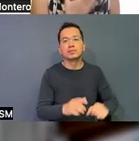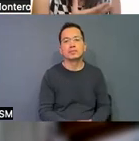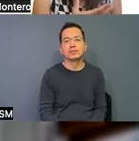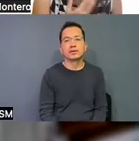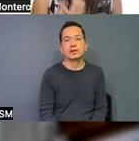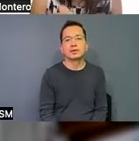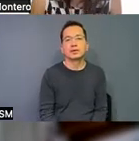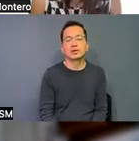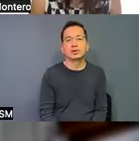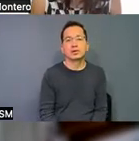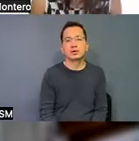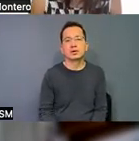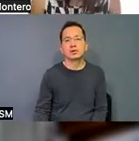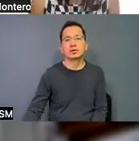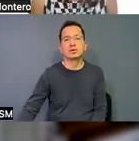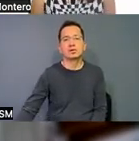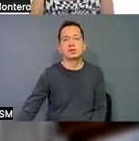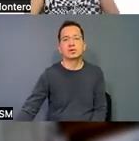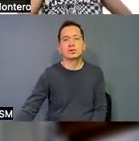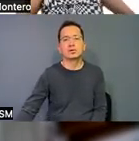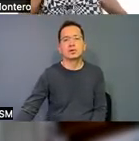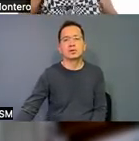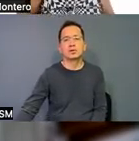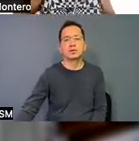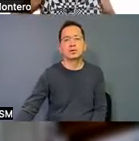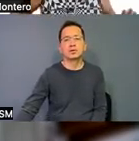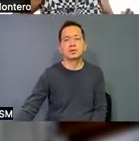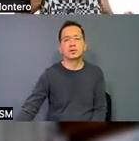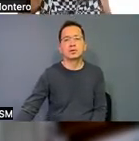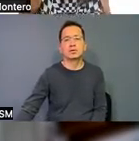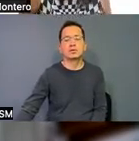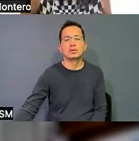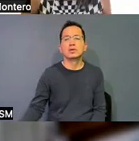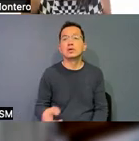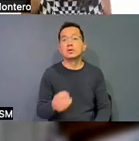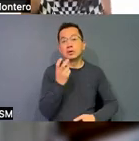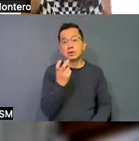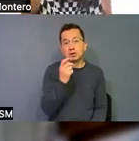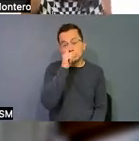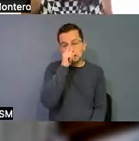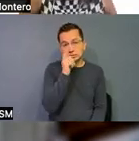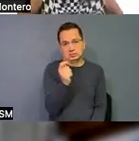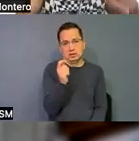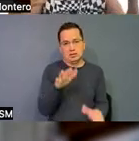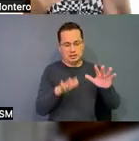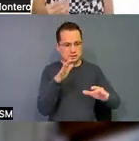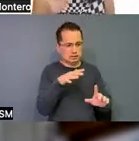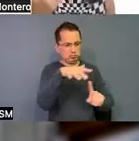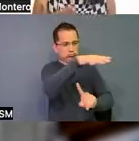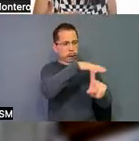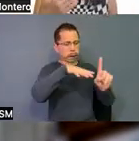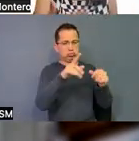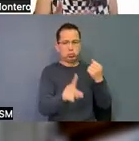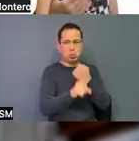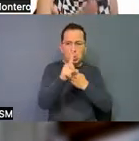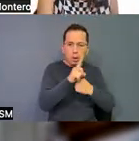your issues live in your tissues. If you consider how trauma is expressed in the body, when you are